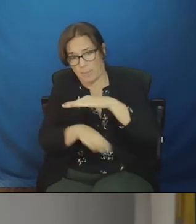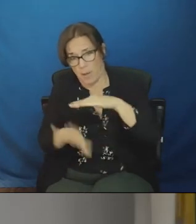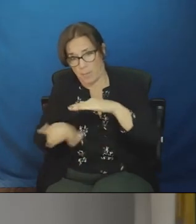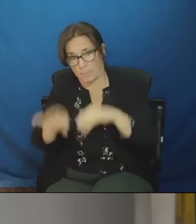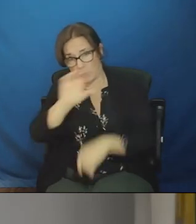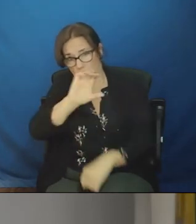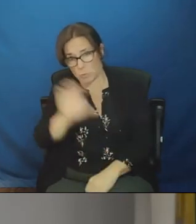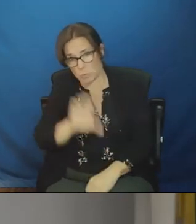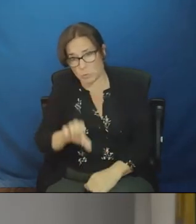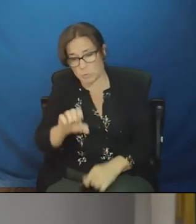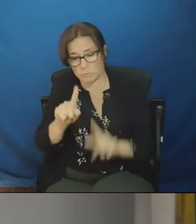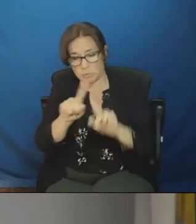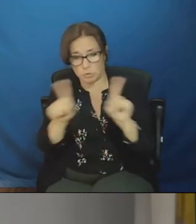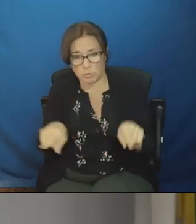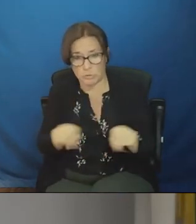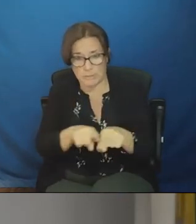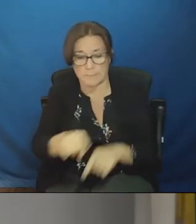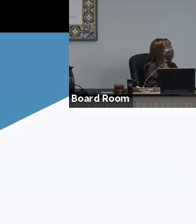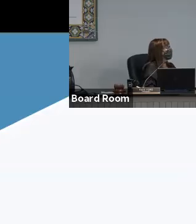screen.